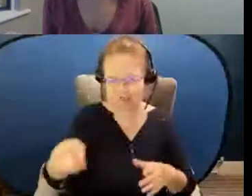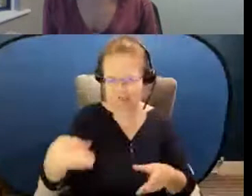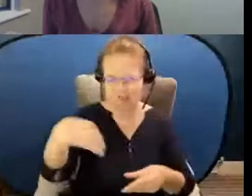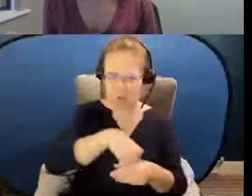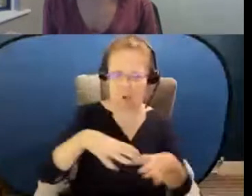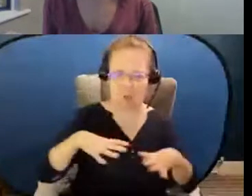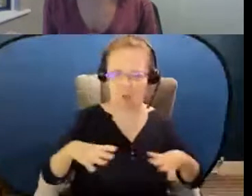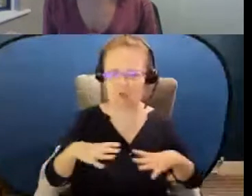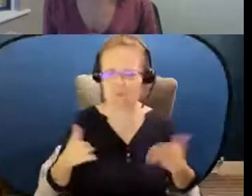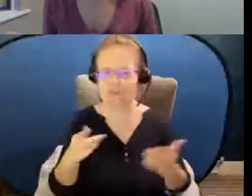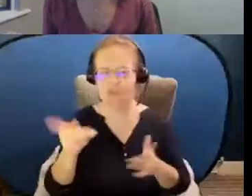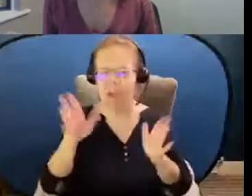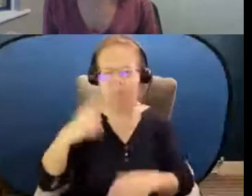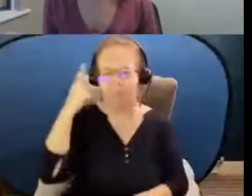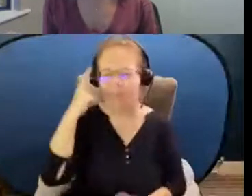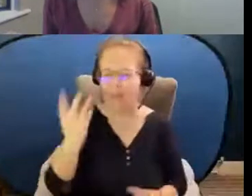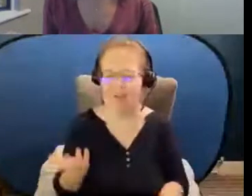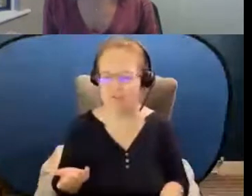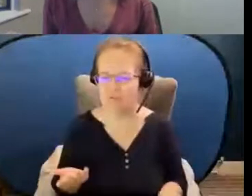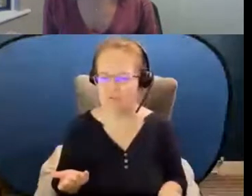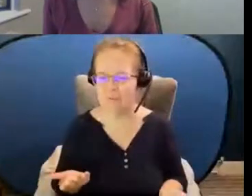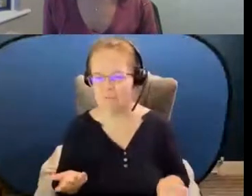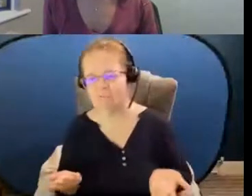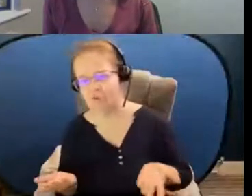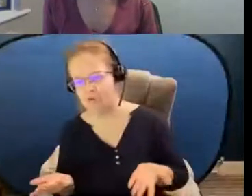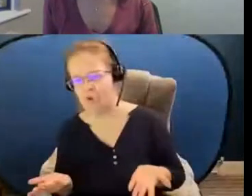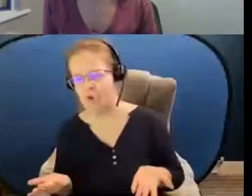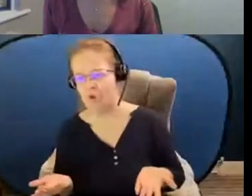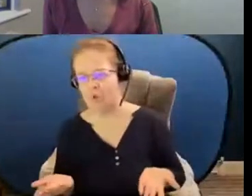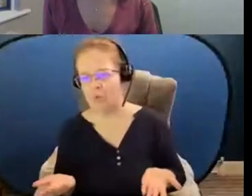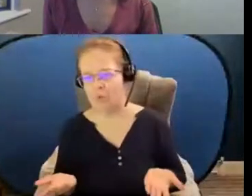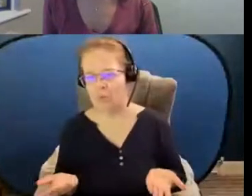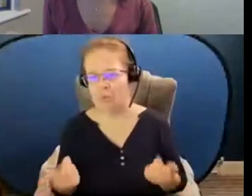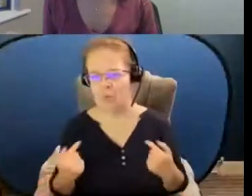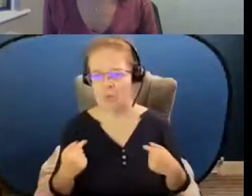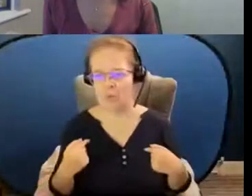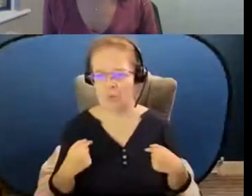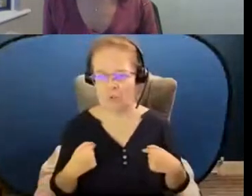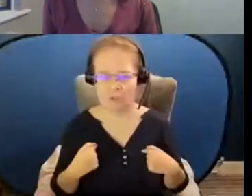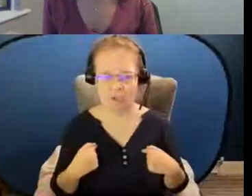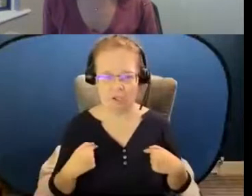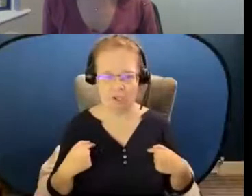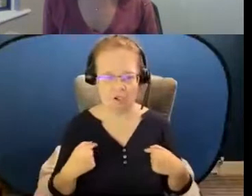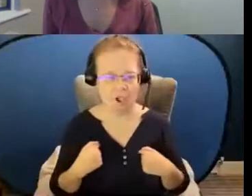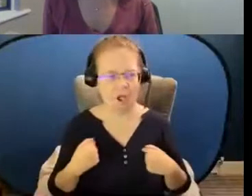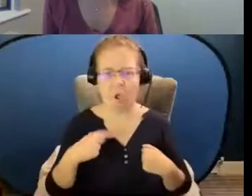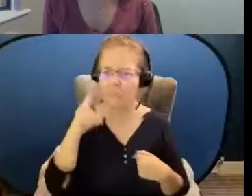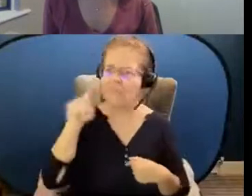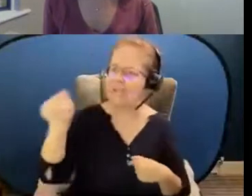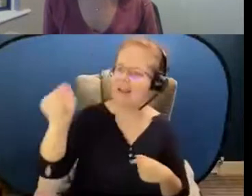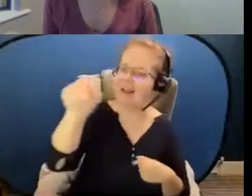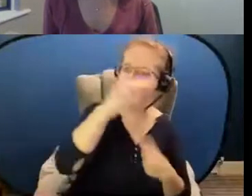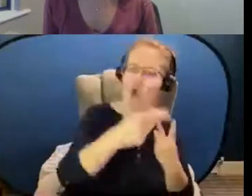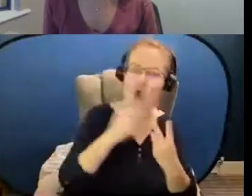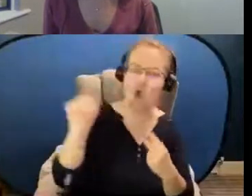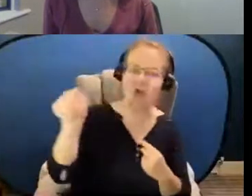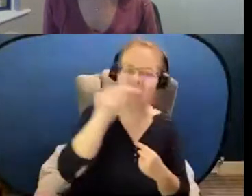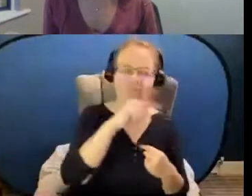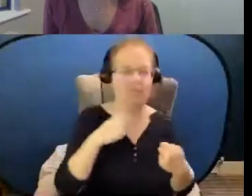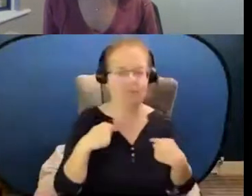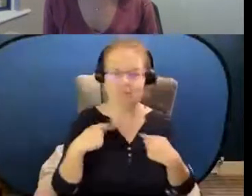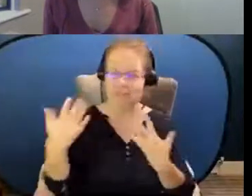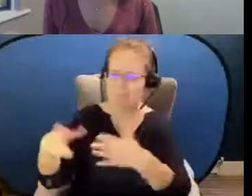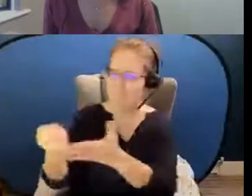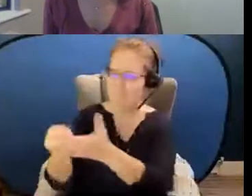about that. So those are some of the things that we've looked at, and we've seen other folks do too as well, that I'm excited